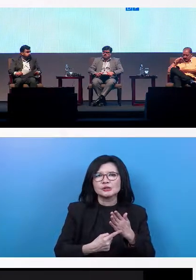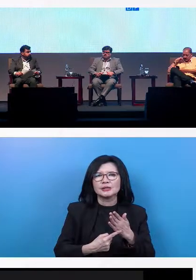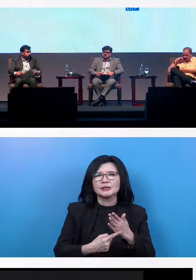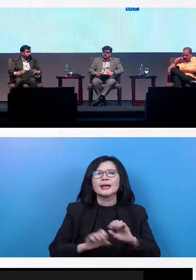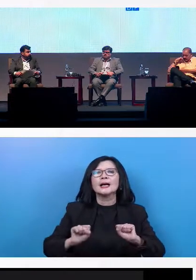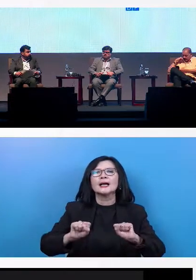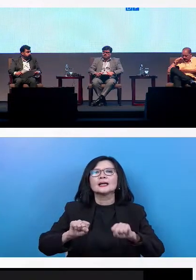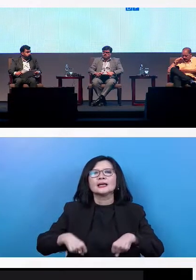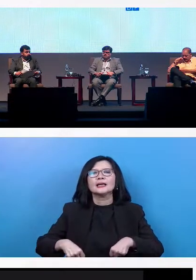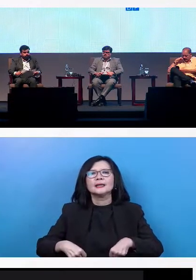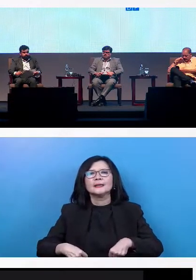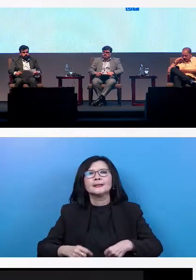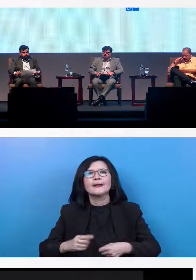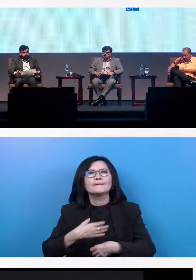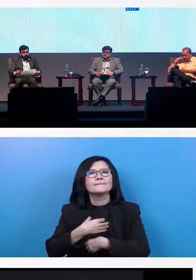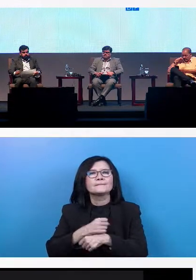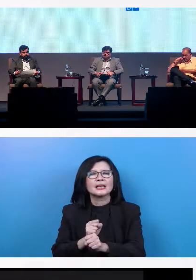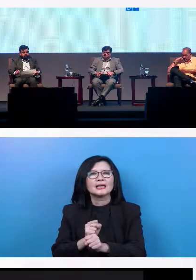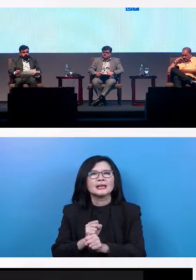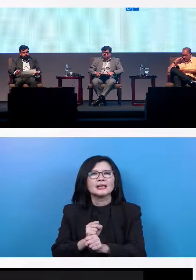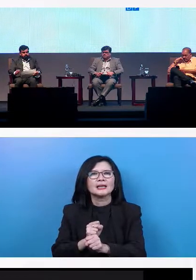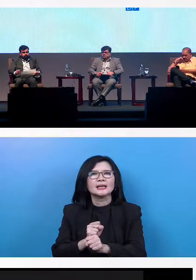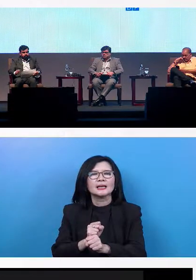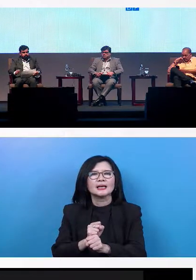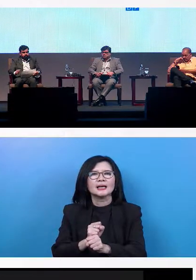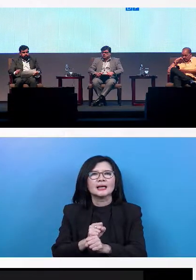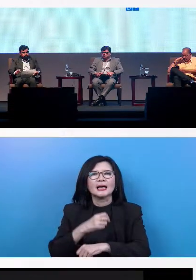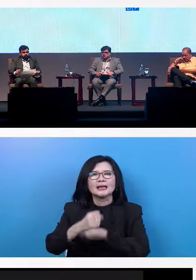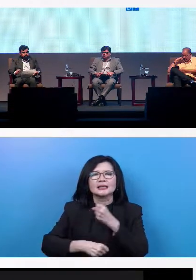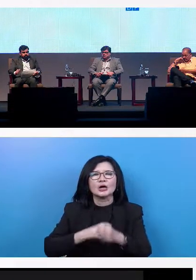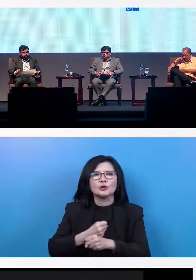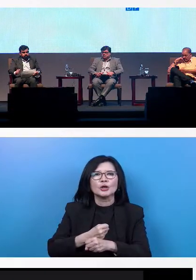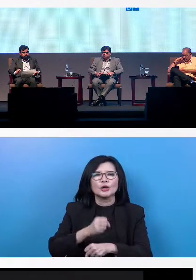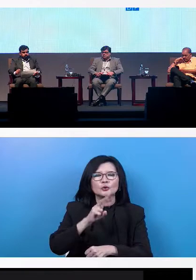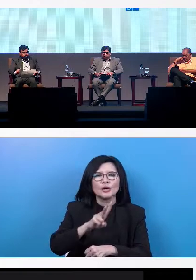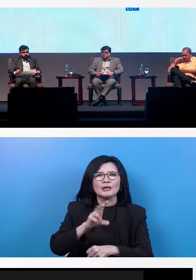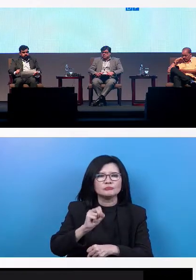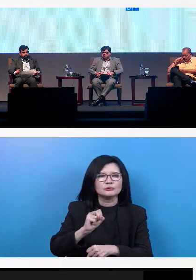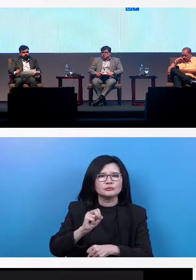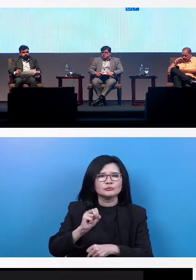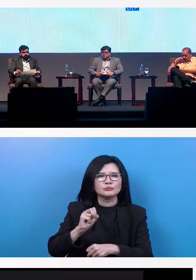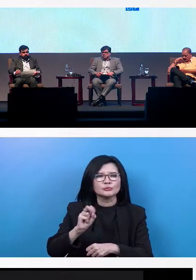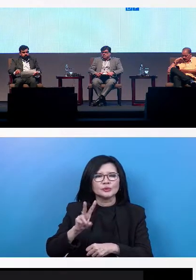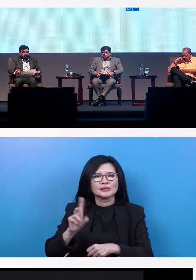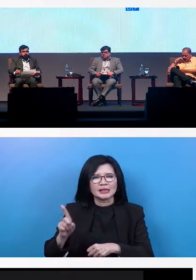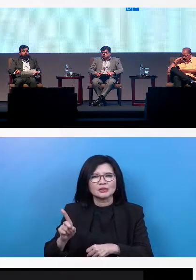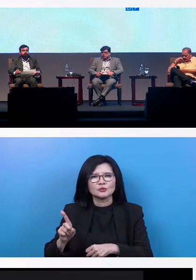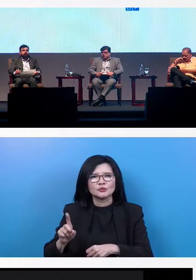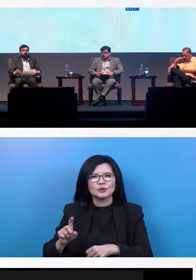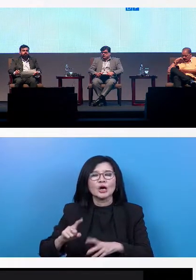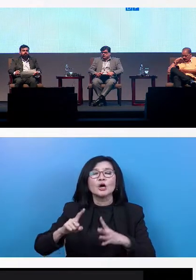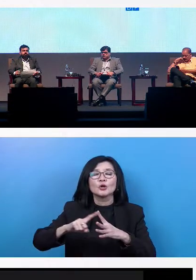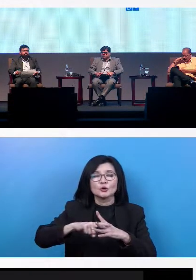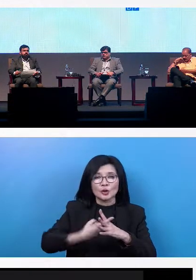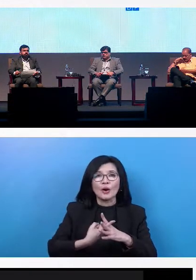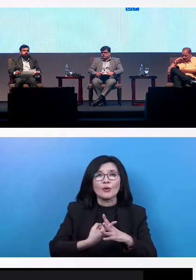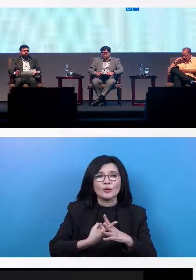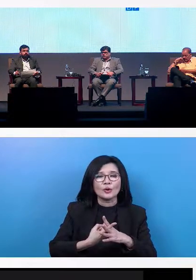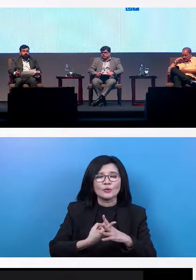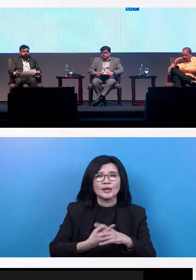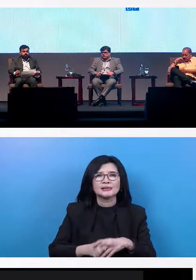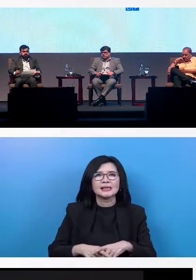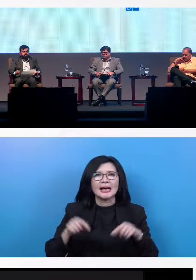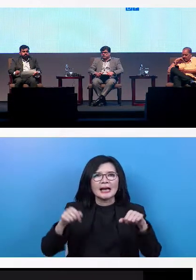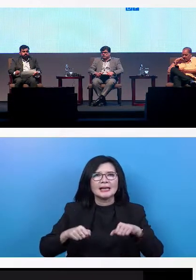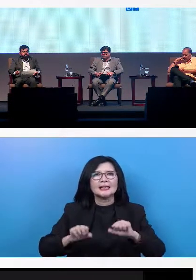in 2021. So I think this is starting to come, and it does sound a bit random that insurance is involved in this, but